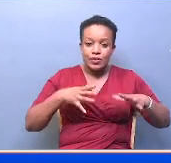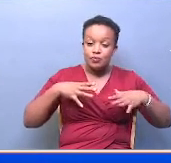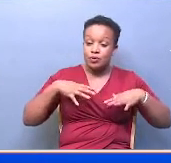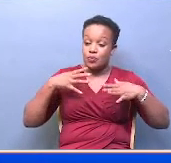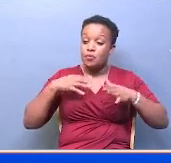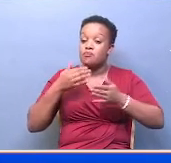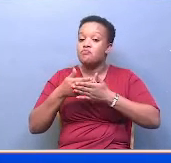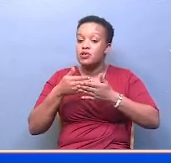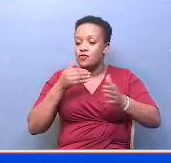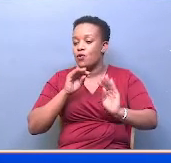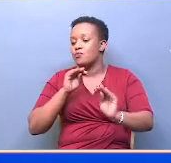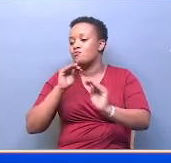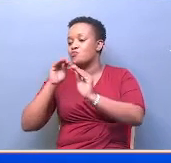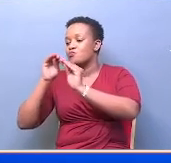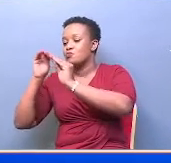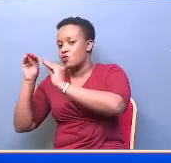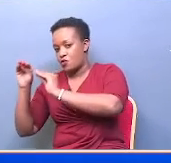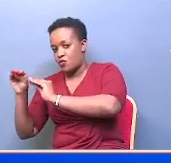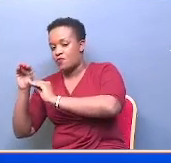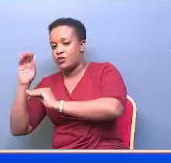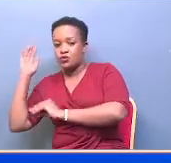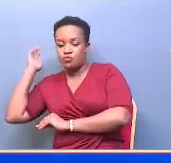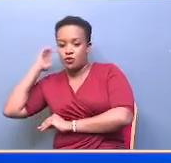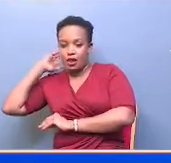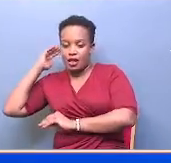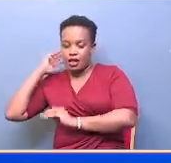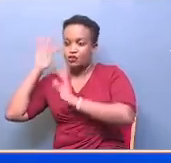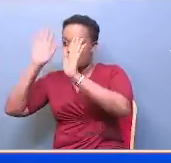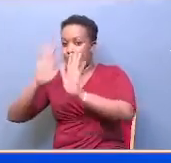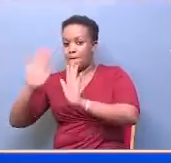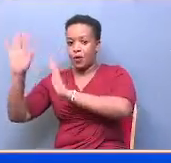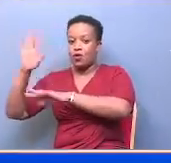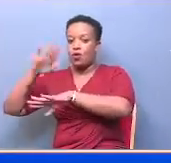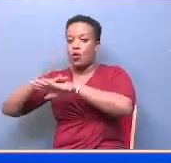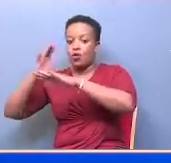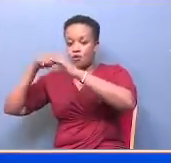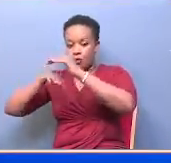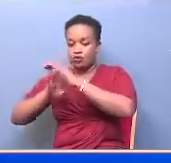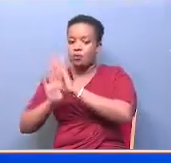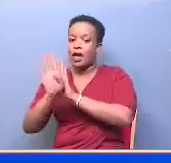campaigns to Murang'a County later in the day.